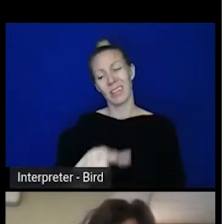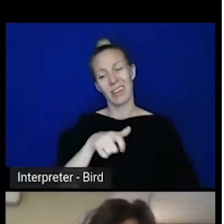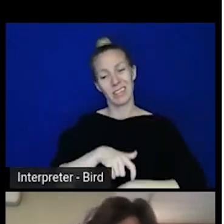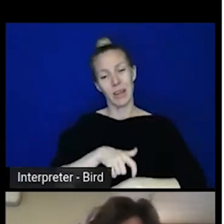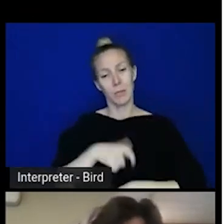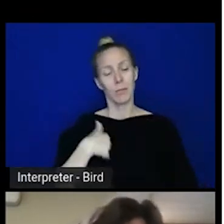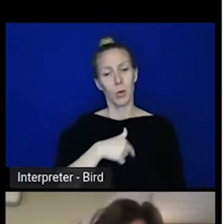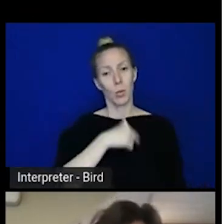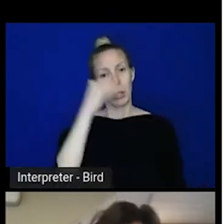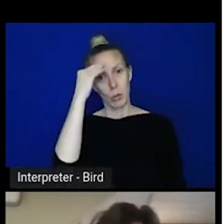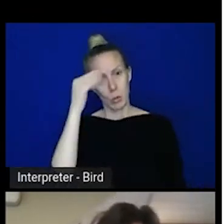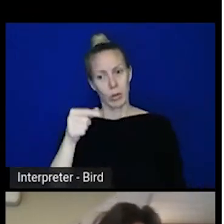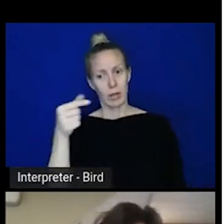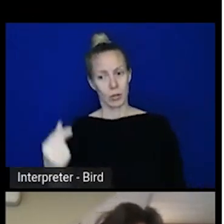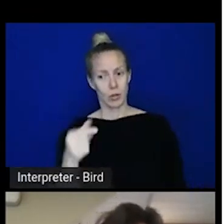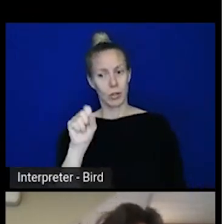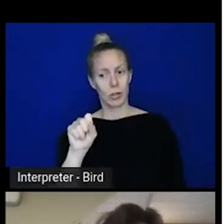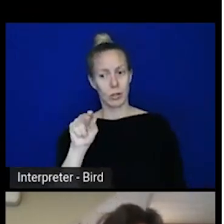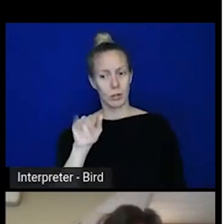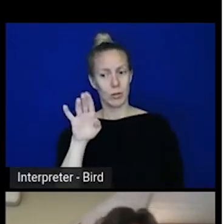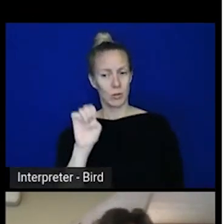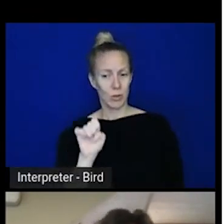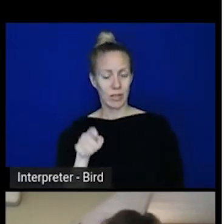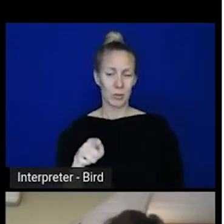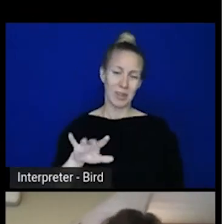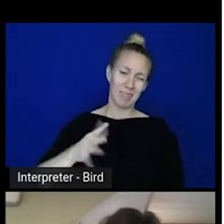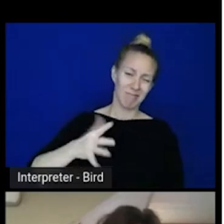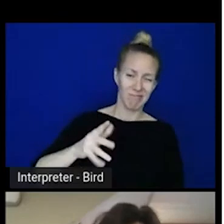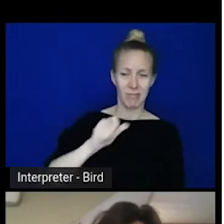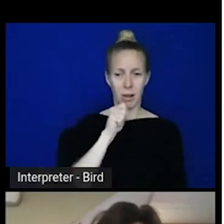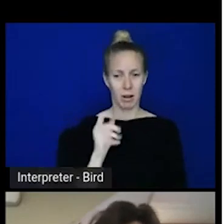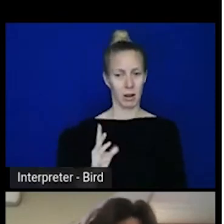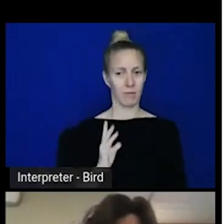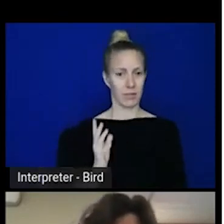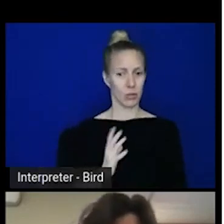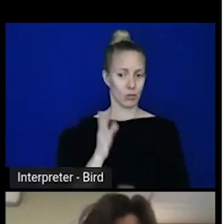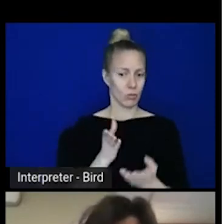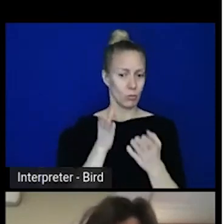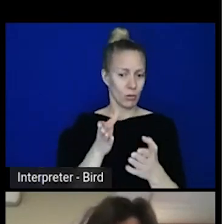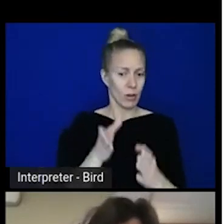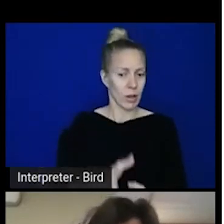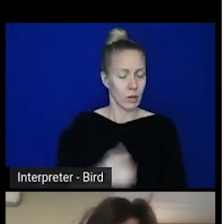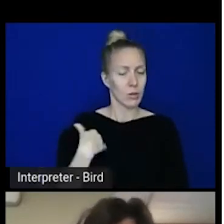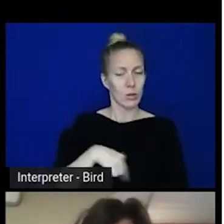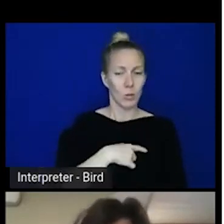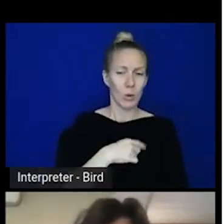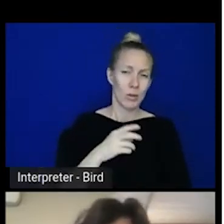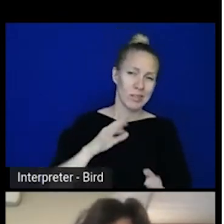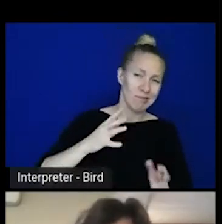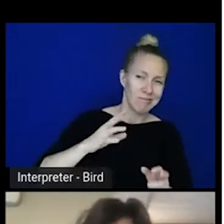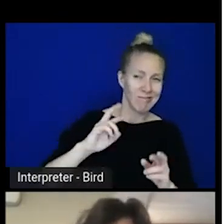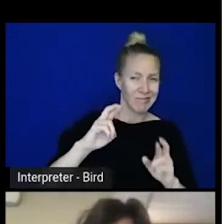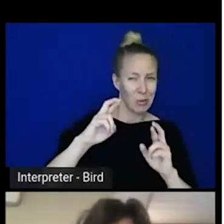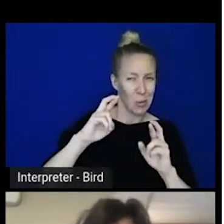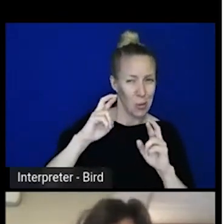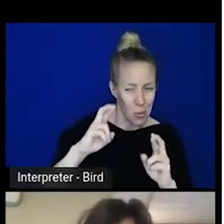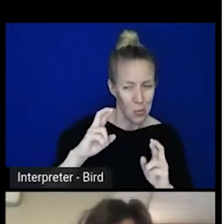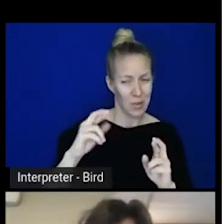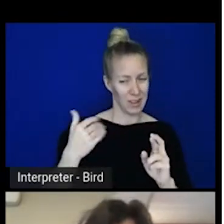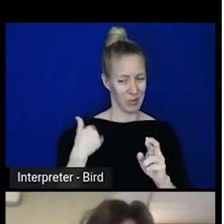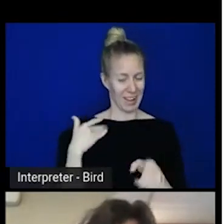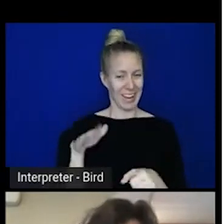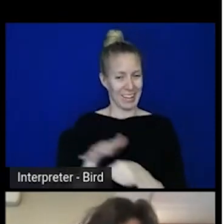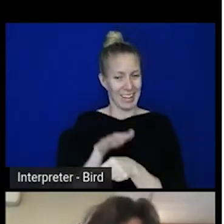Suite, there was kind of an unofficial G Suite provider. And so I think we had sort of were hoping that we would have enough runway